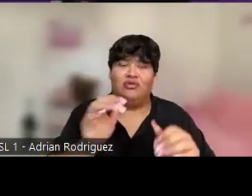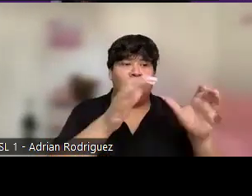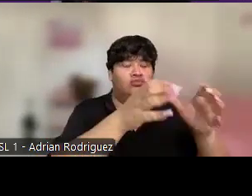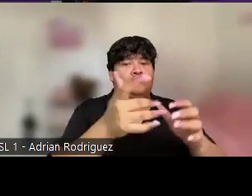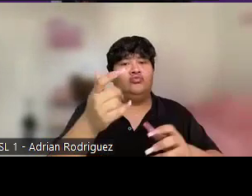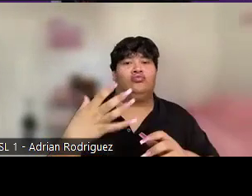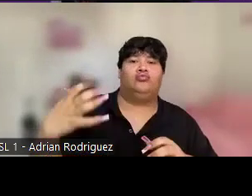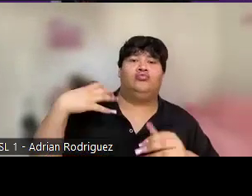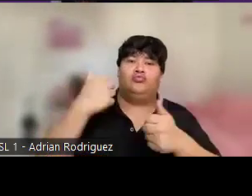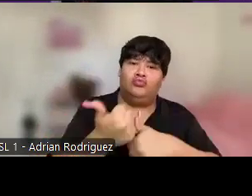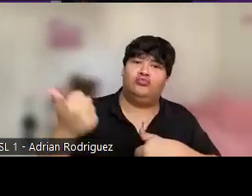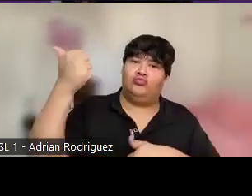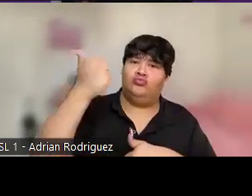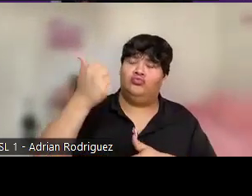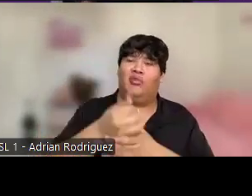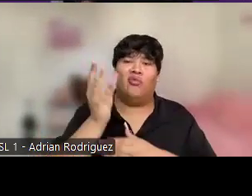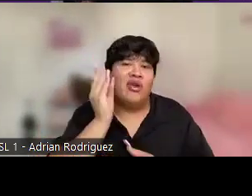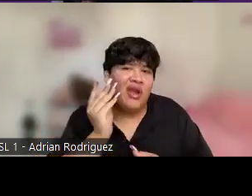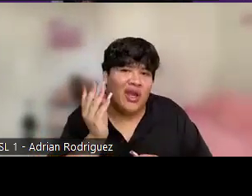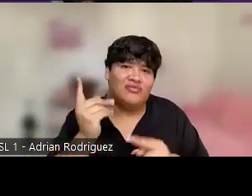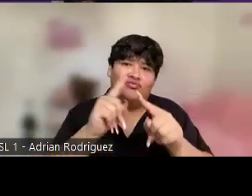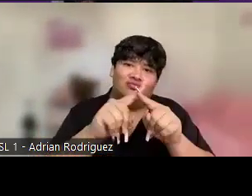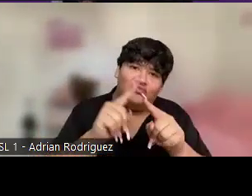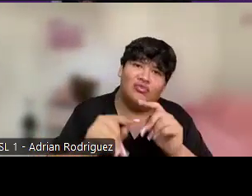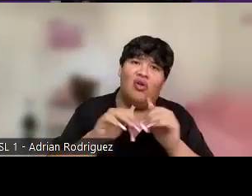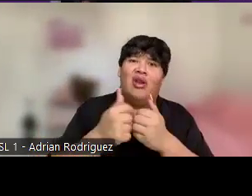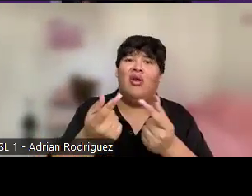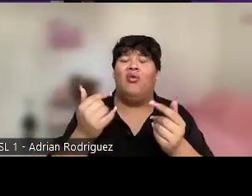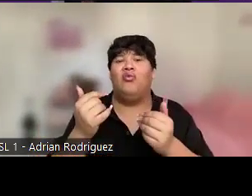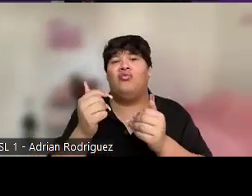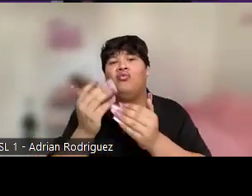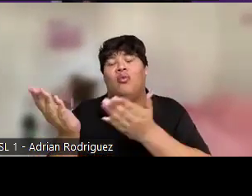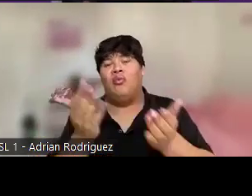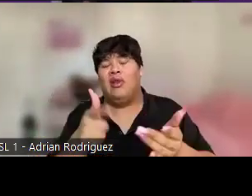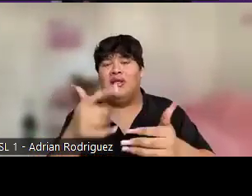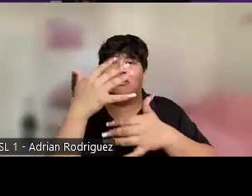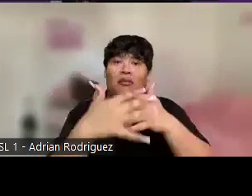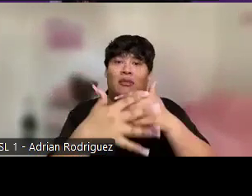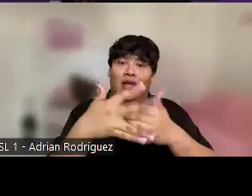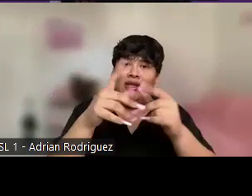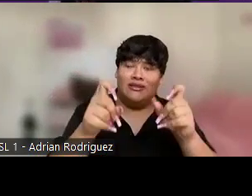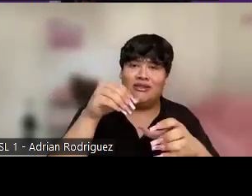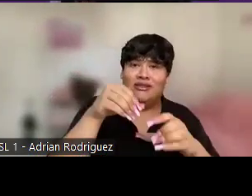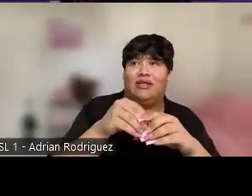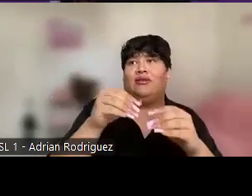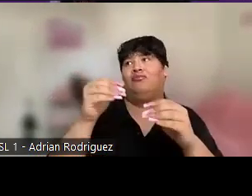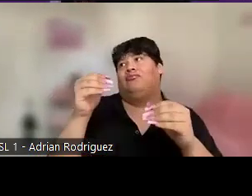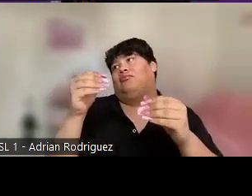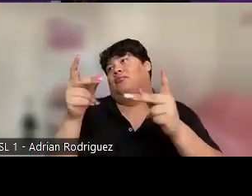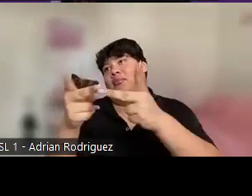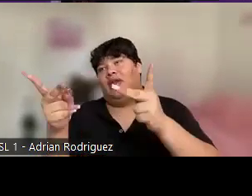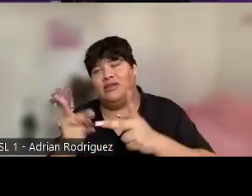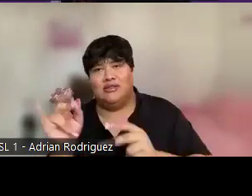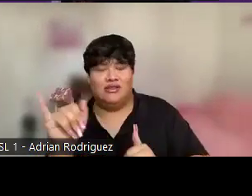subject matter experts on bringing these blood tests into specialty care and creating